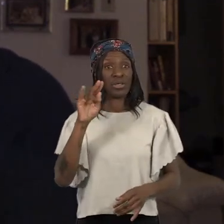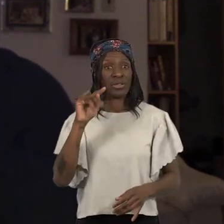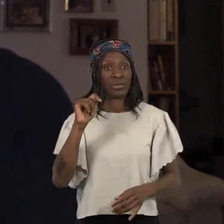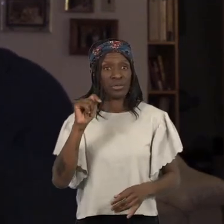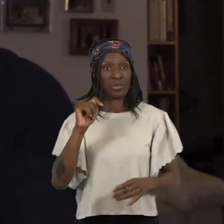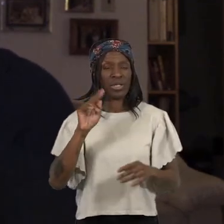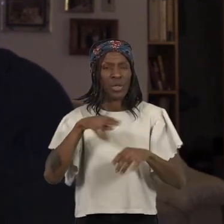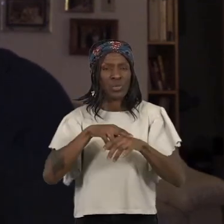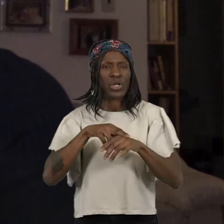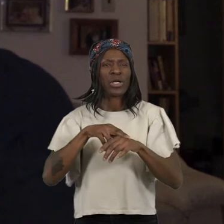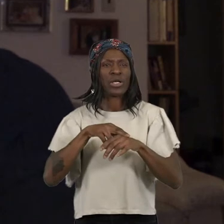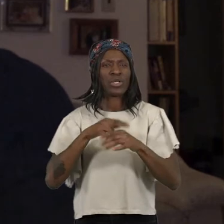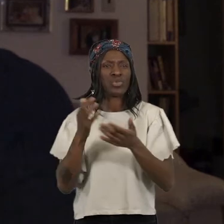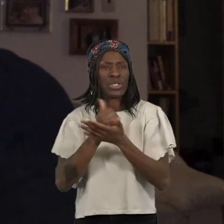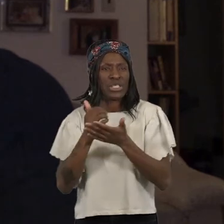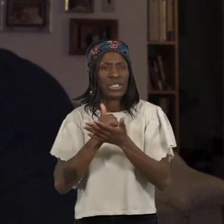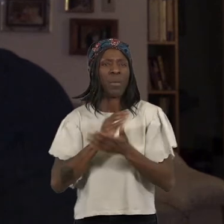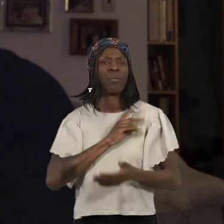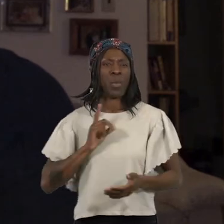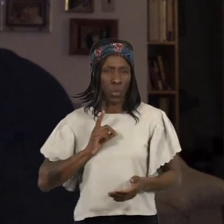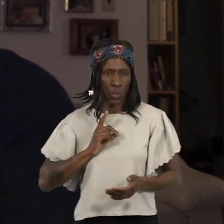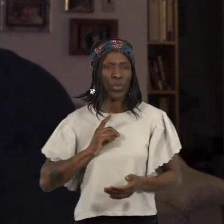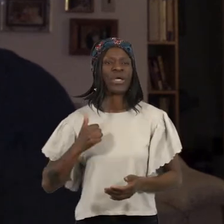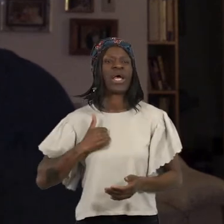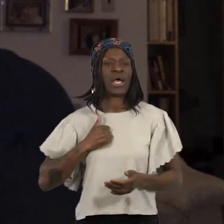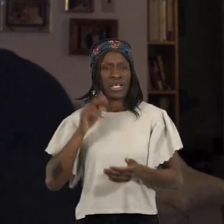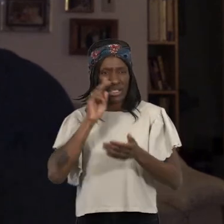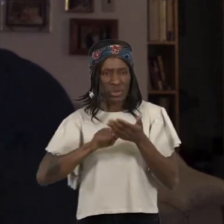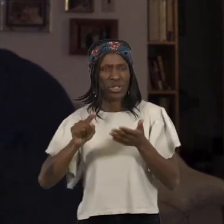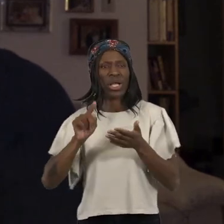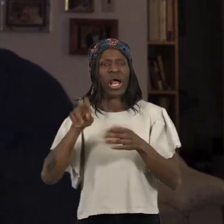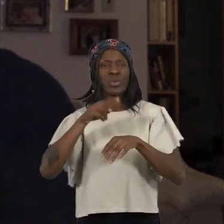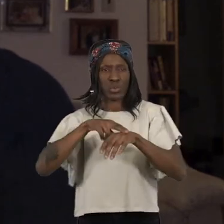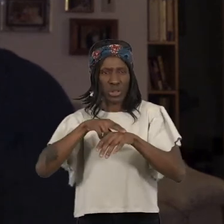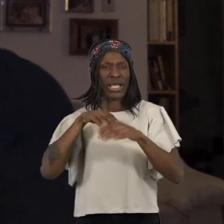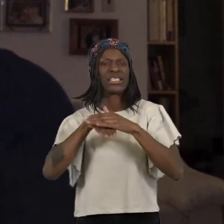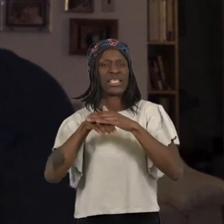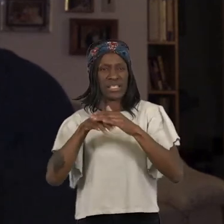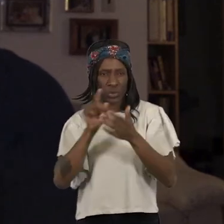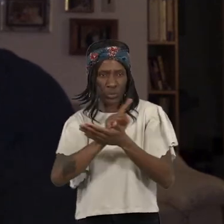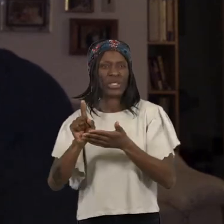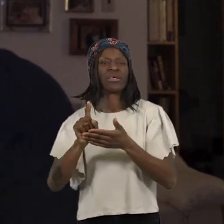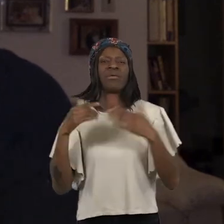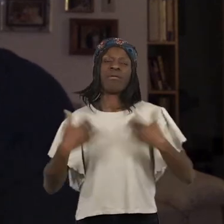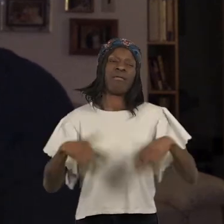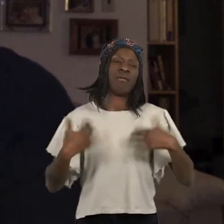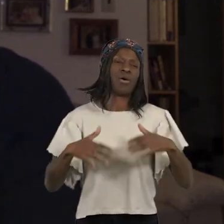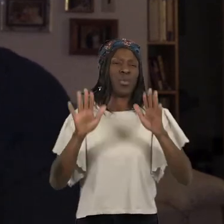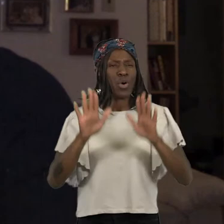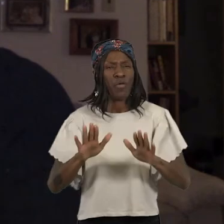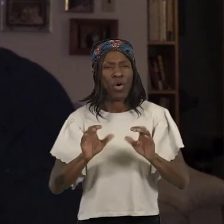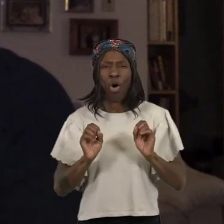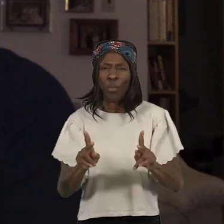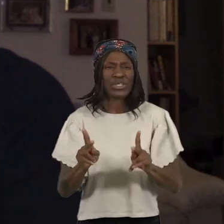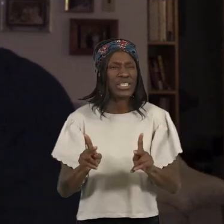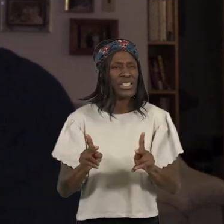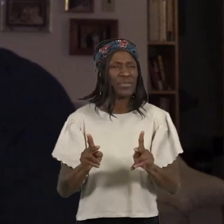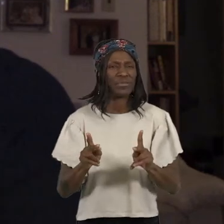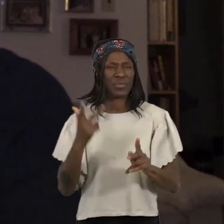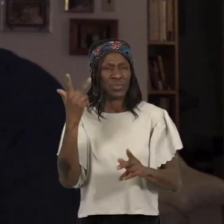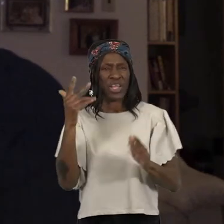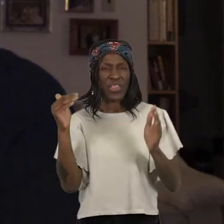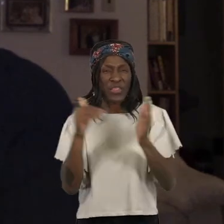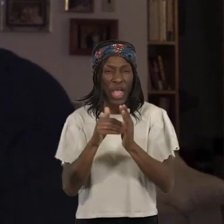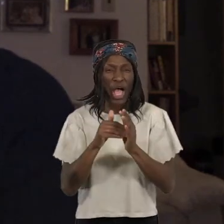screening for the National Treasury Board of Canada's Secretariat for National Accessibility Week has been an amazing